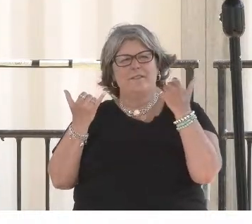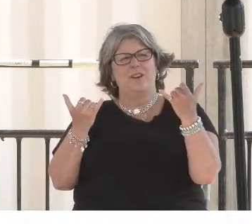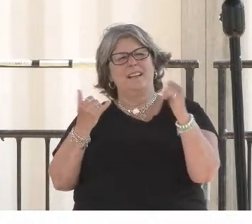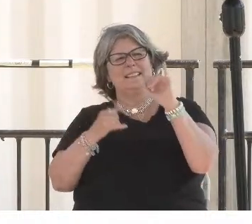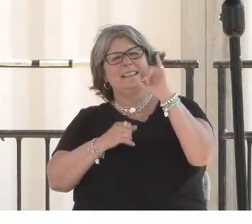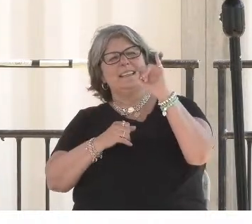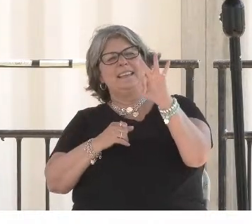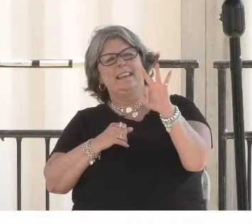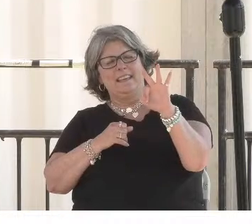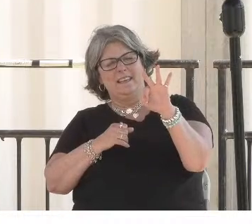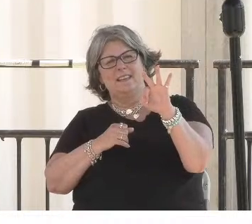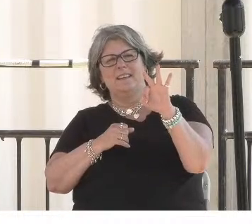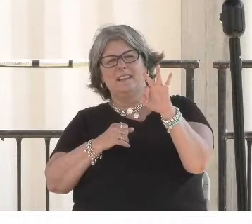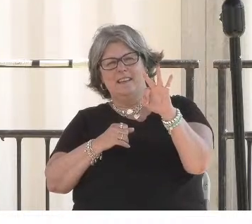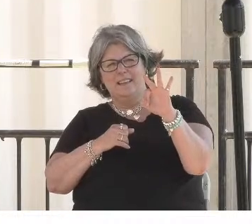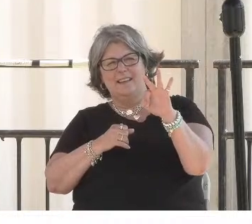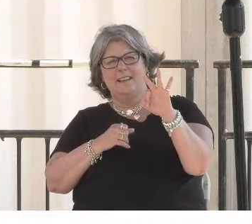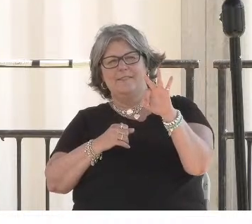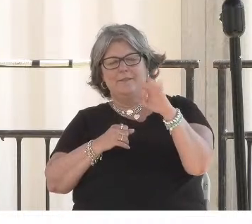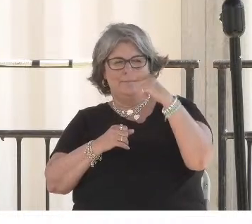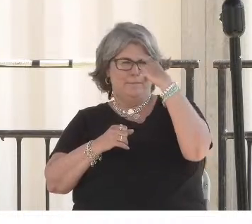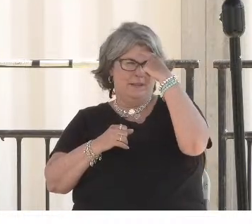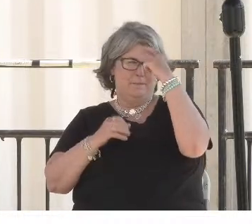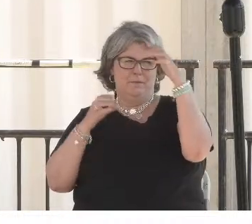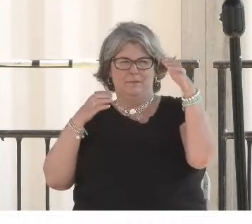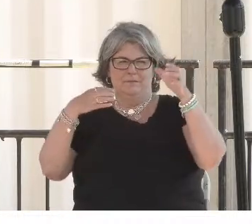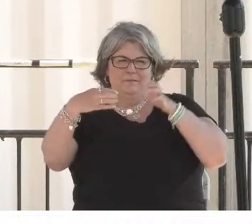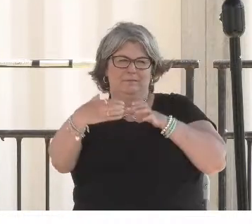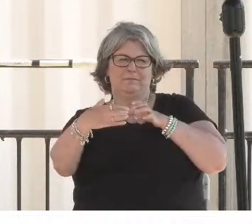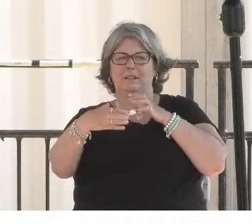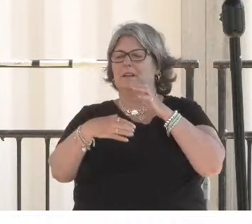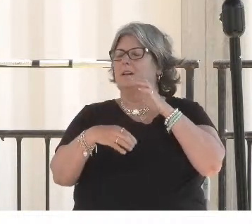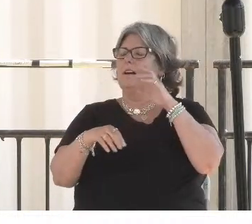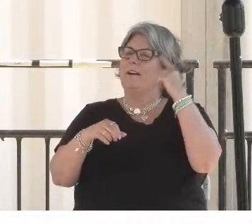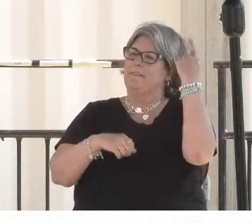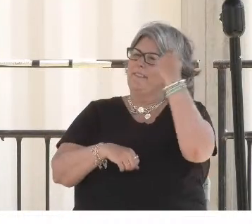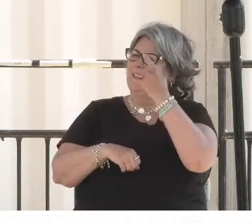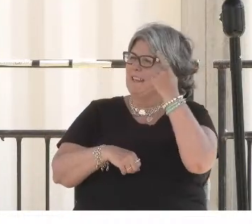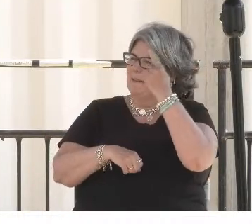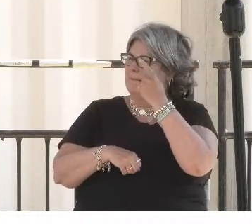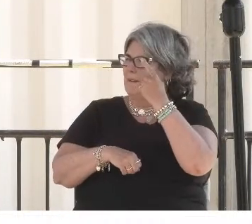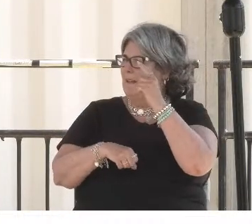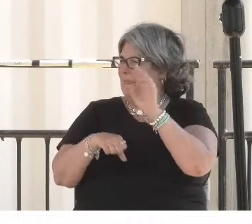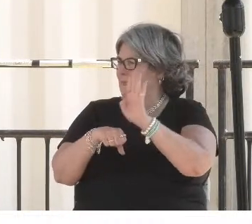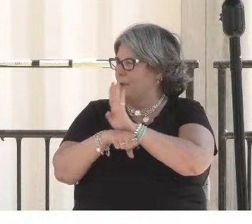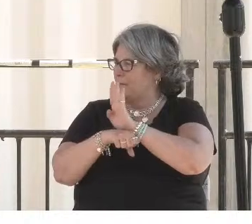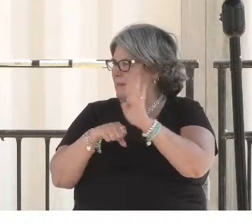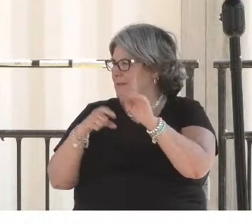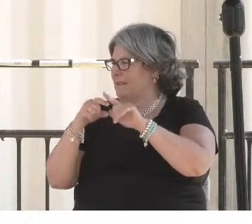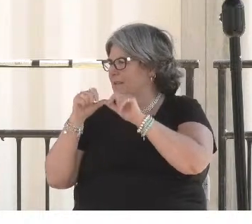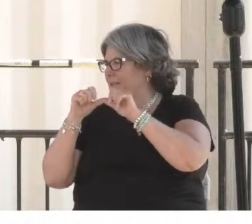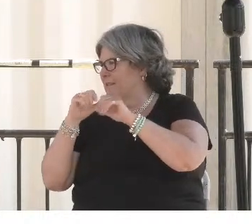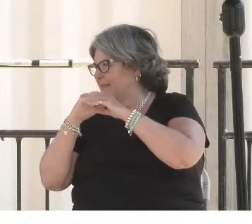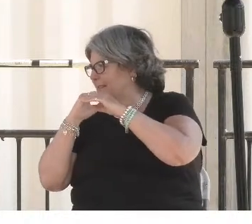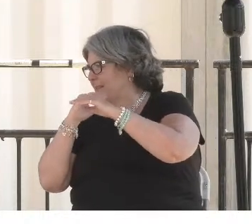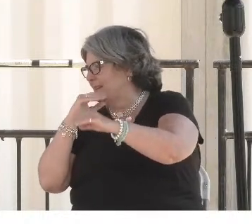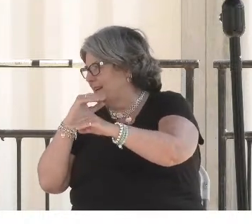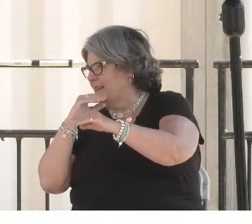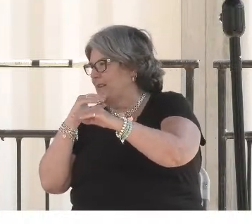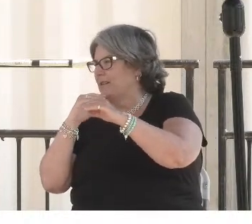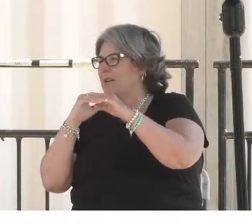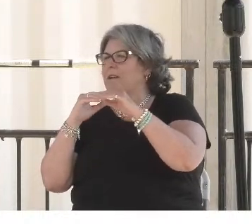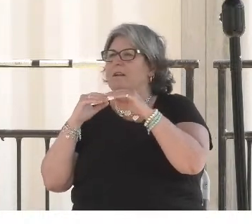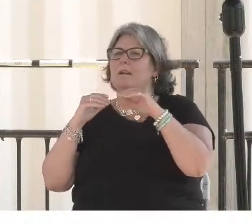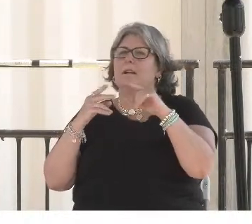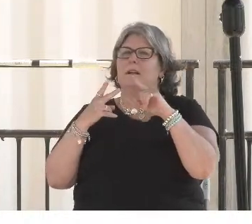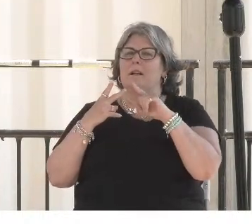we can move the mindset, change the culture of thinking about their entire business from a sustainability lens, with that